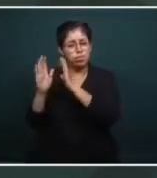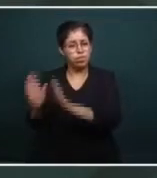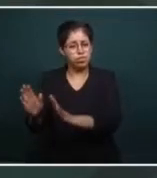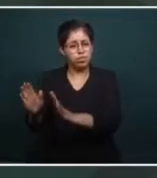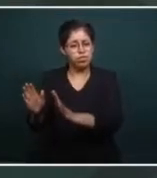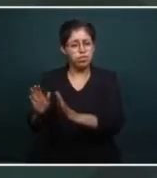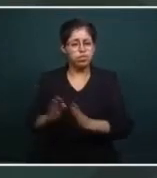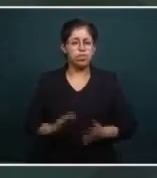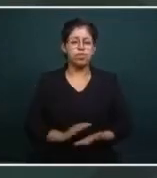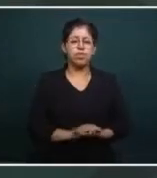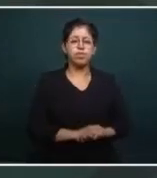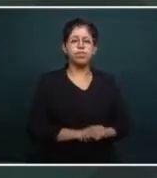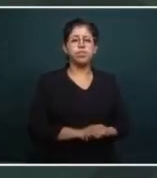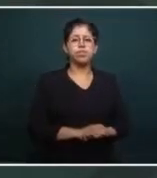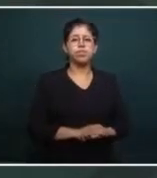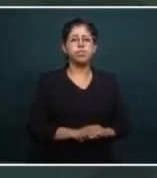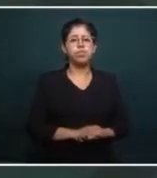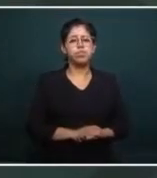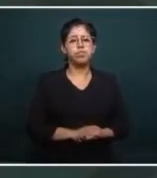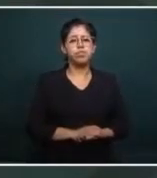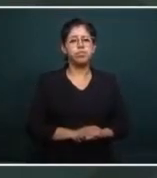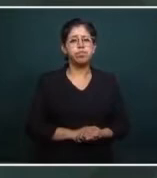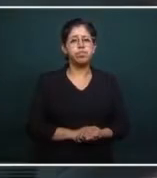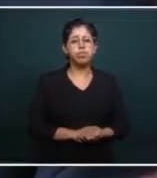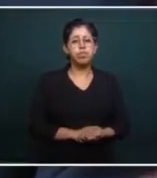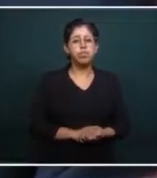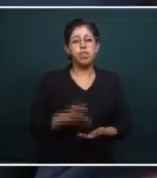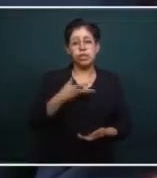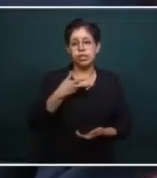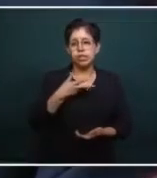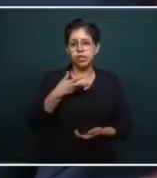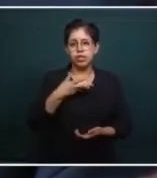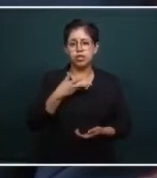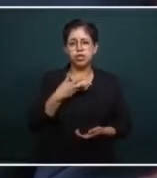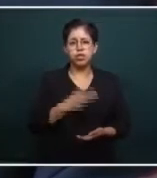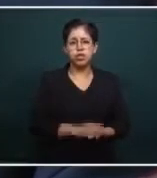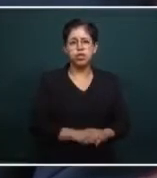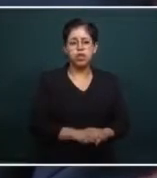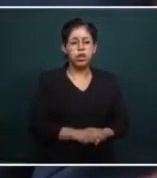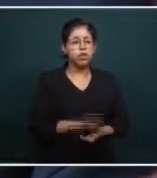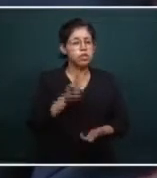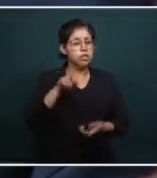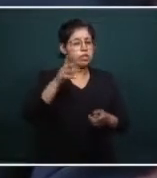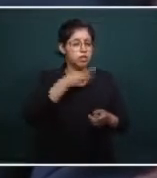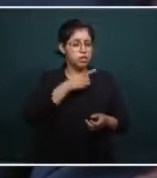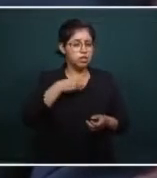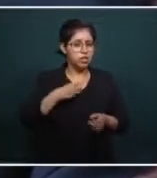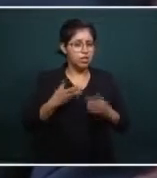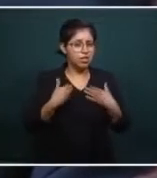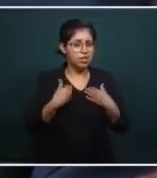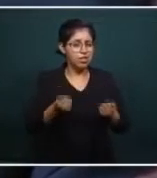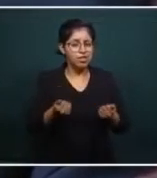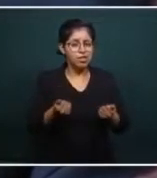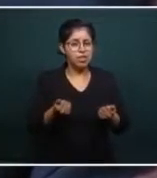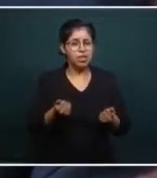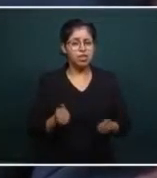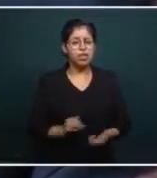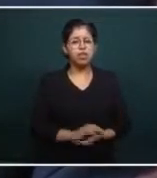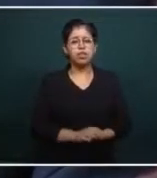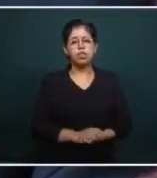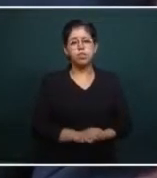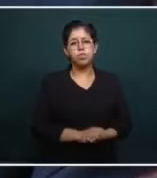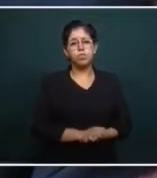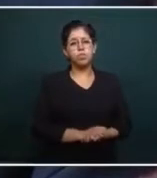with Honduras, y El Salvador. and El Salvador. Se tiene que tener en cuenta We have to take into que, account